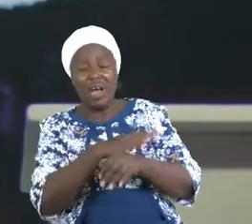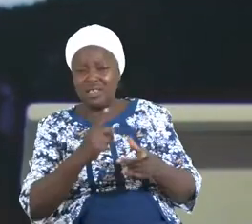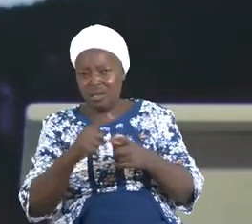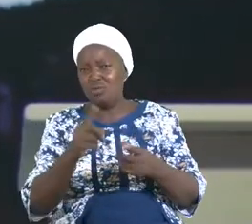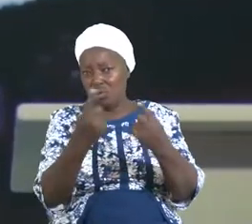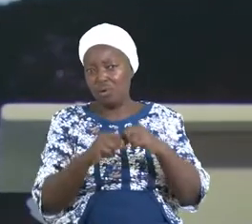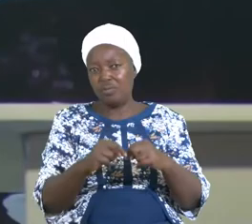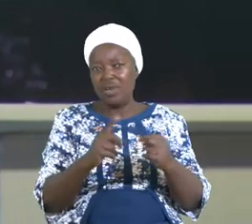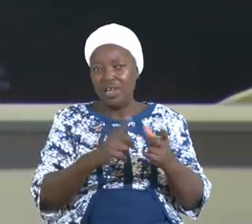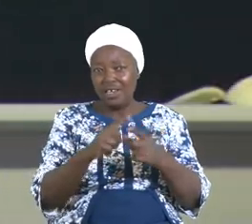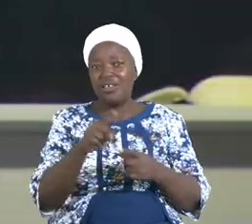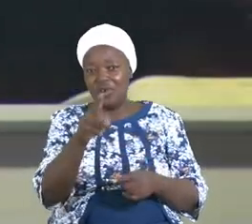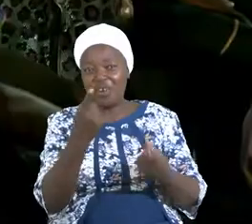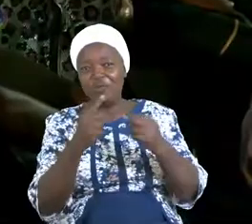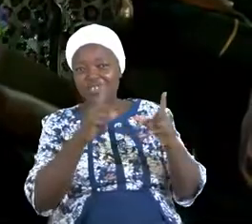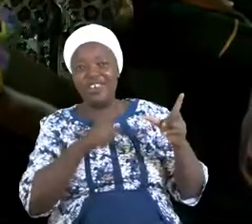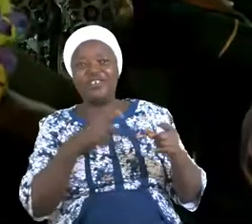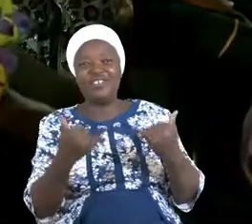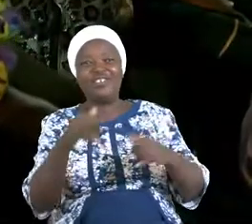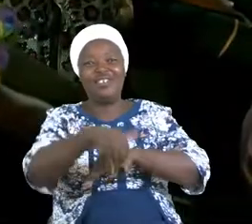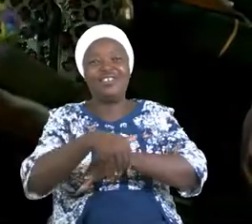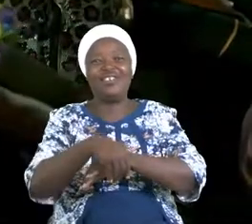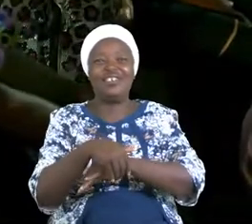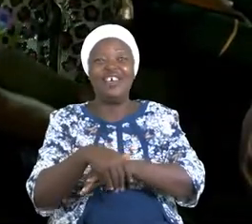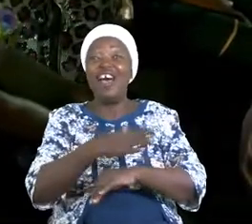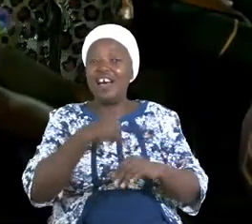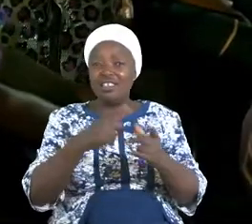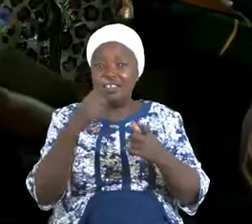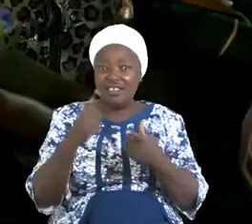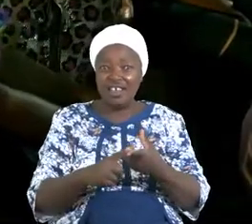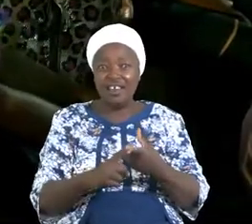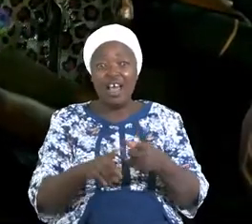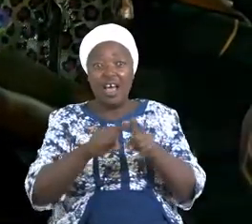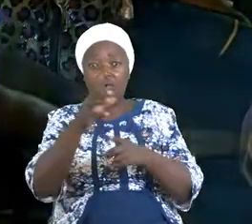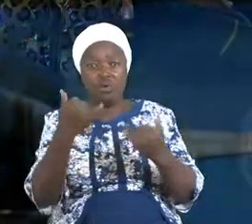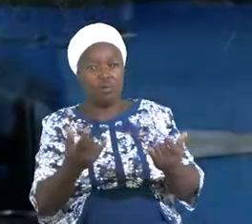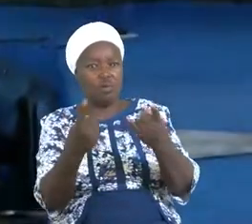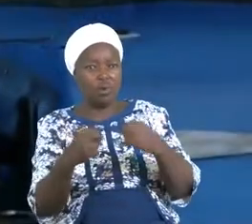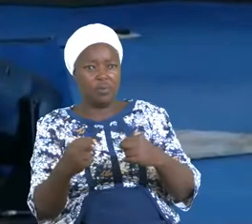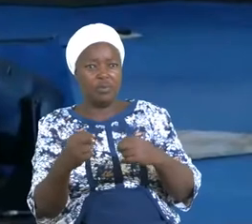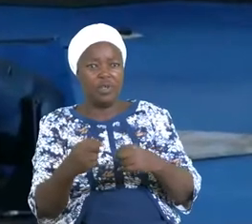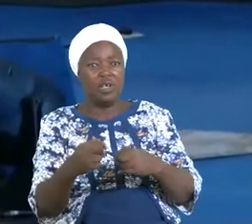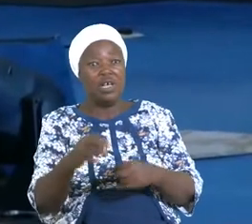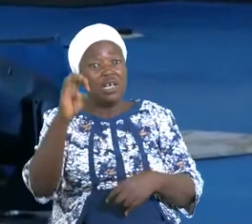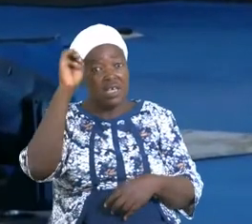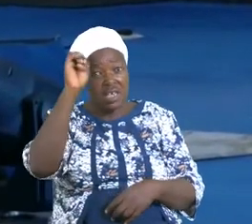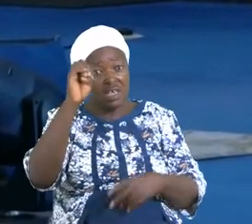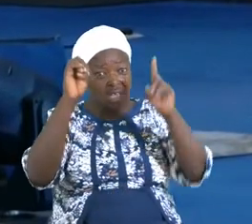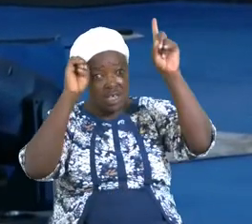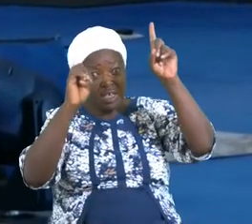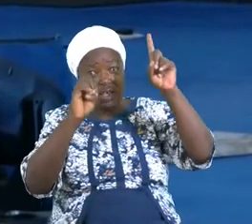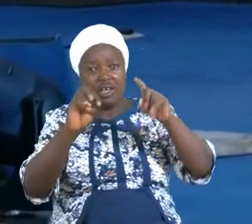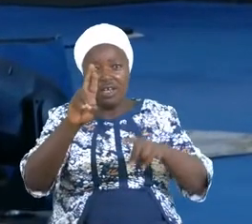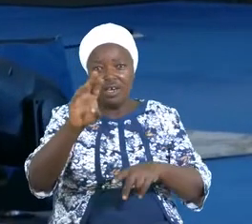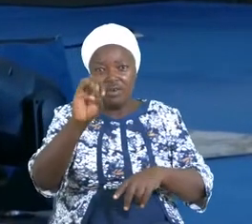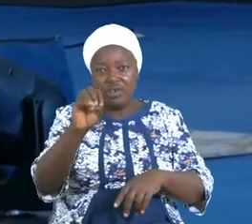you are coming to the Lord tonight. And then, as you now come, he regenerates you.